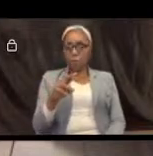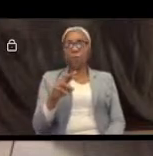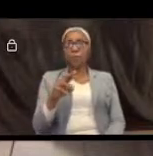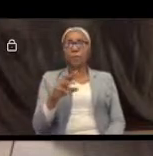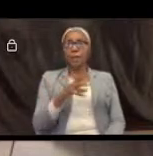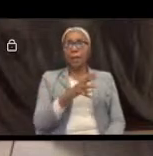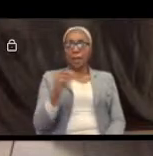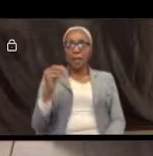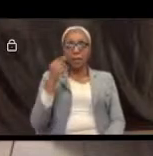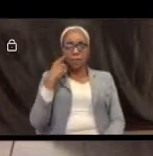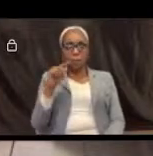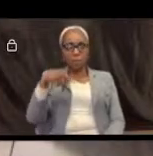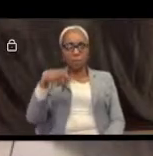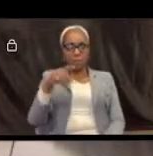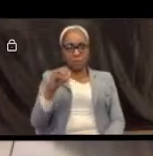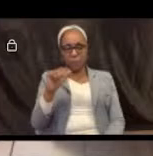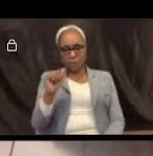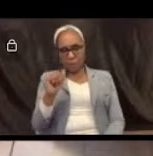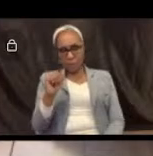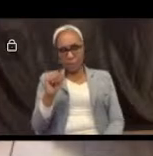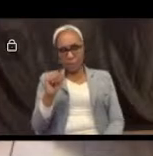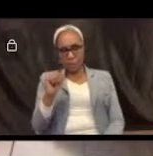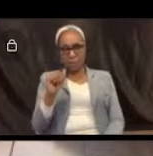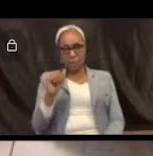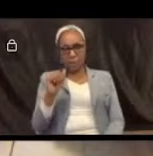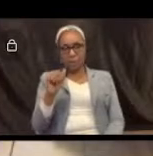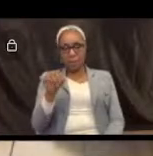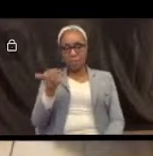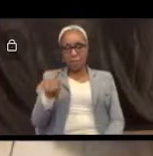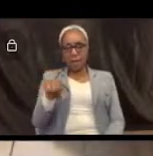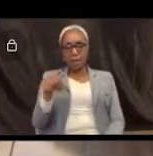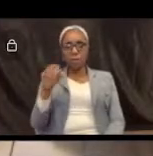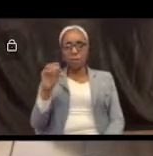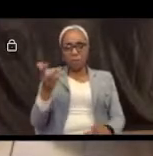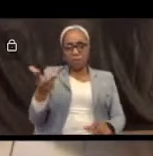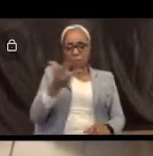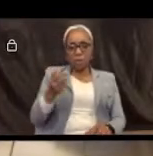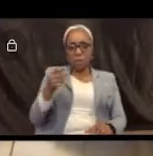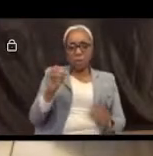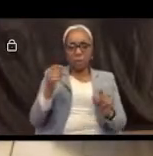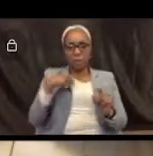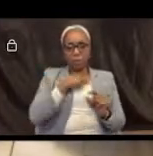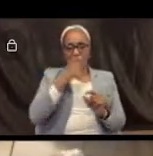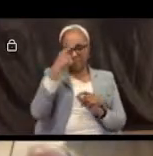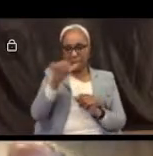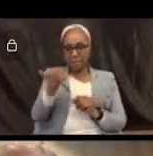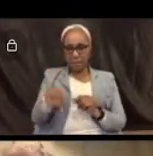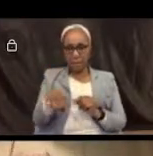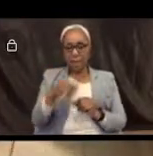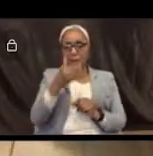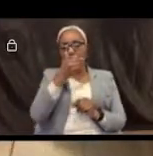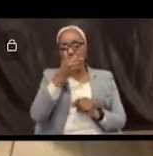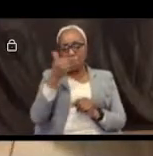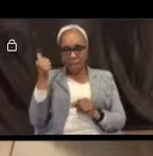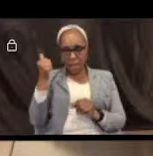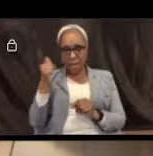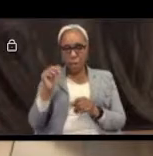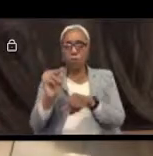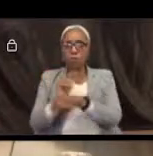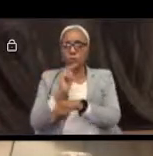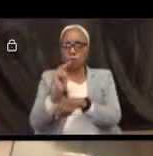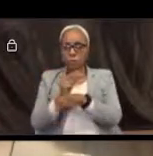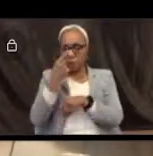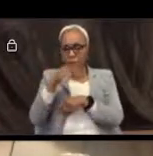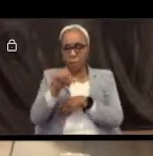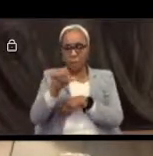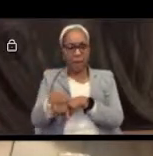for the POA, that we think that this is the best use for